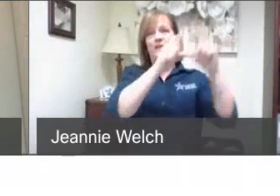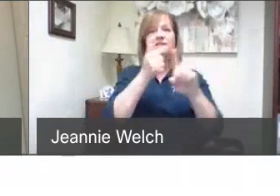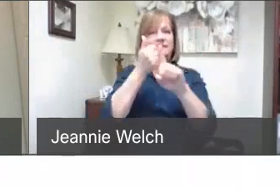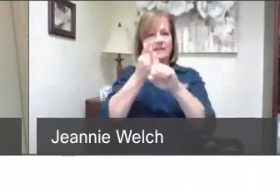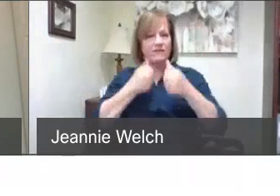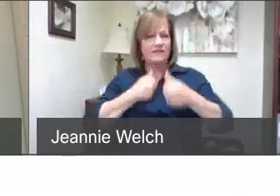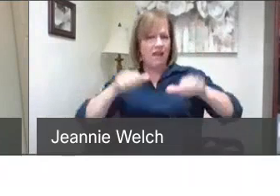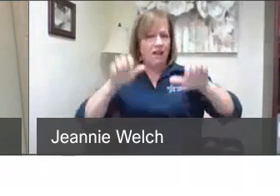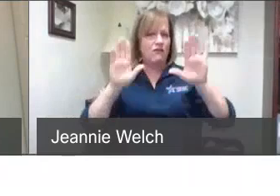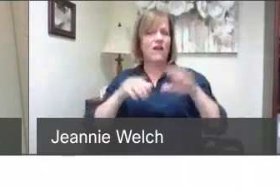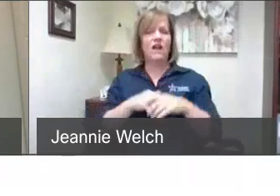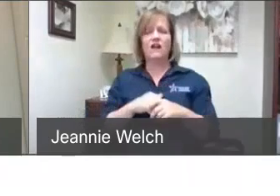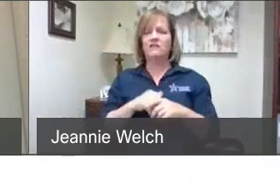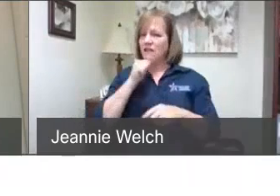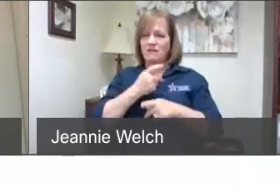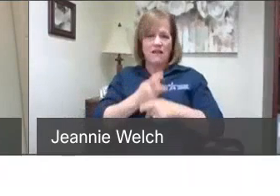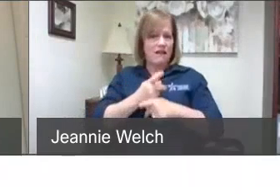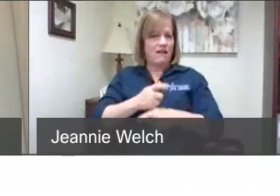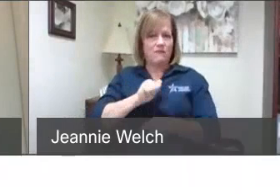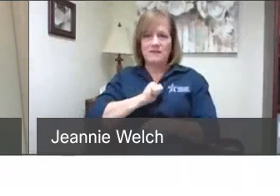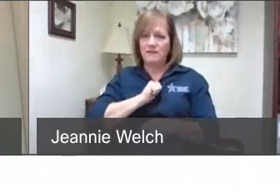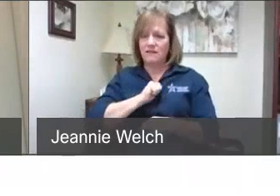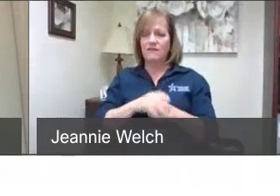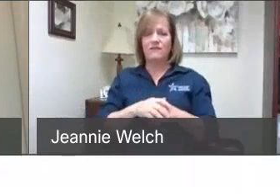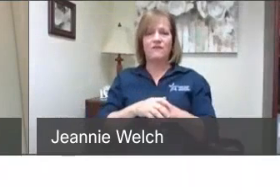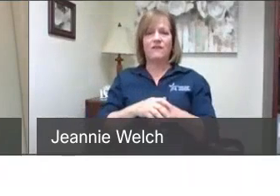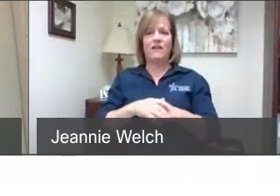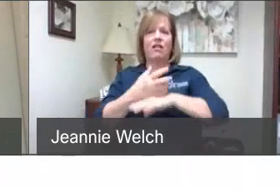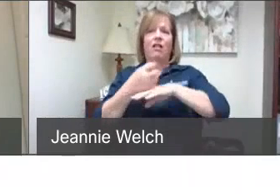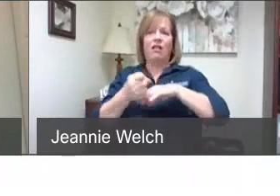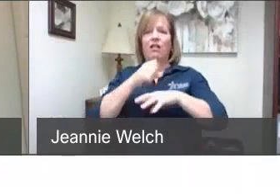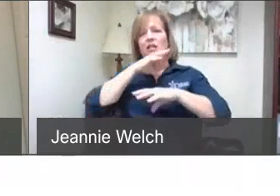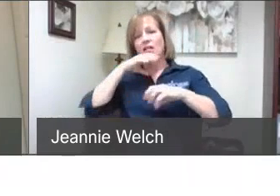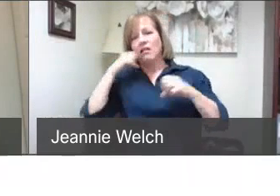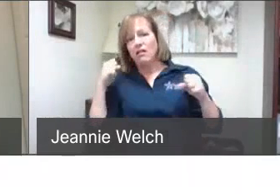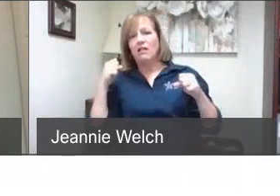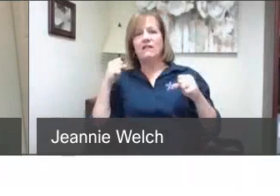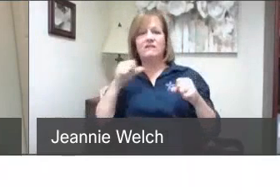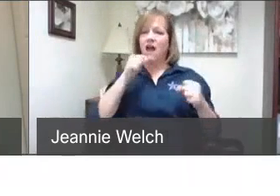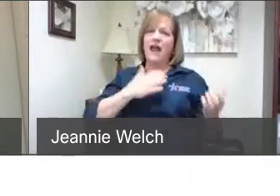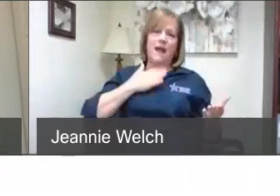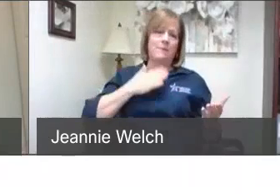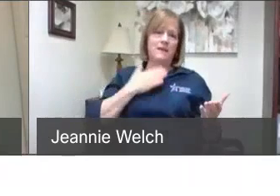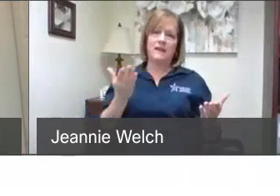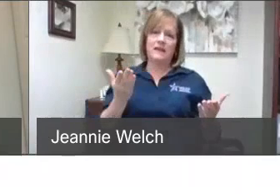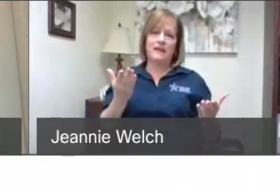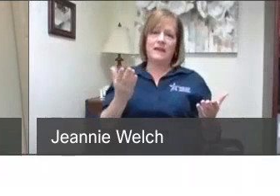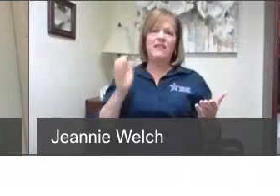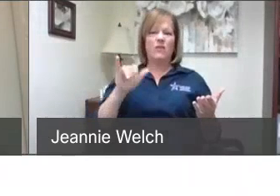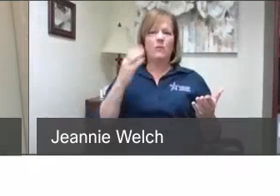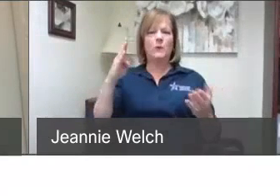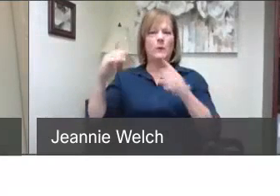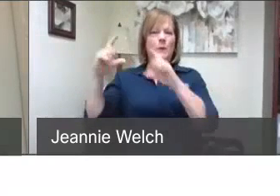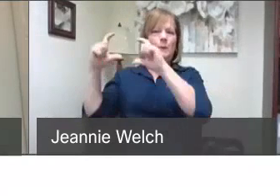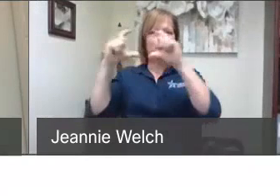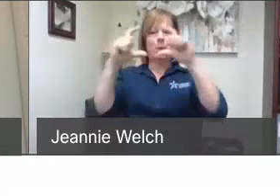self-sacrifice, poor self-care, fatigue, and burnout, dissatisfaction. That's those stresses that